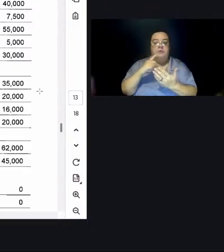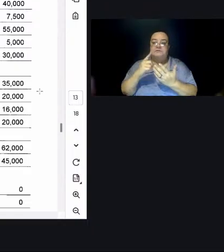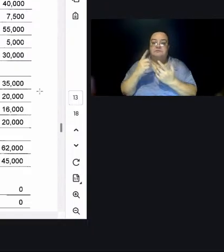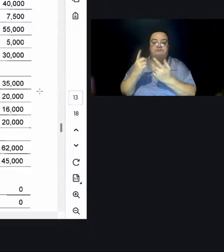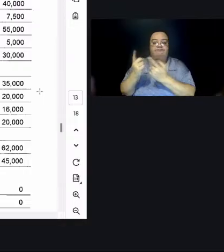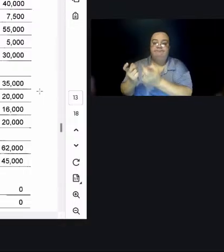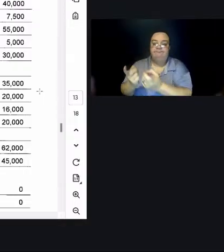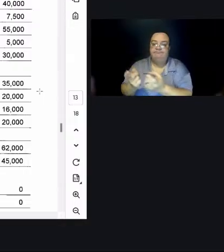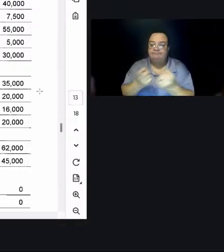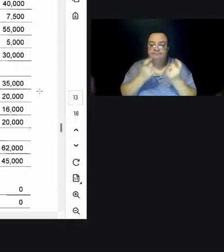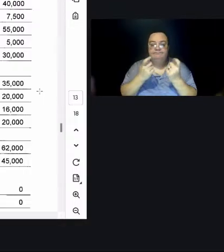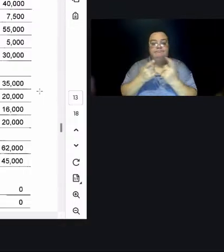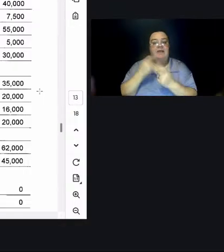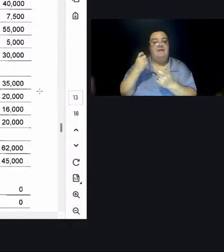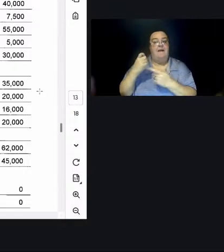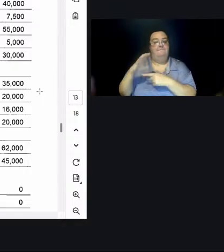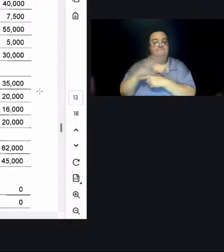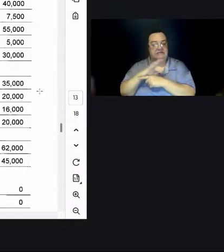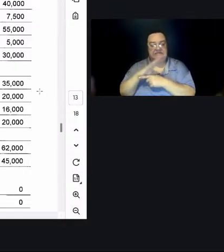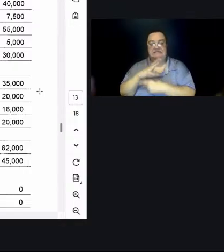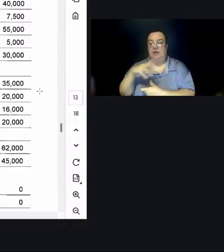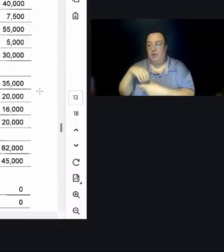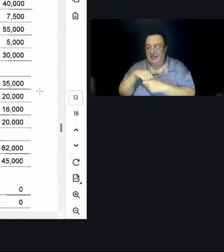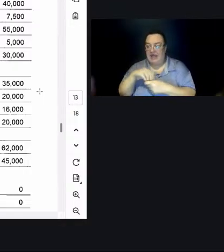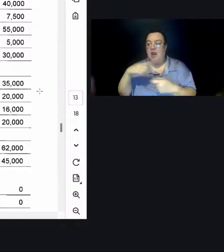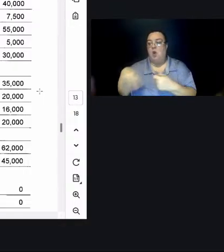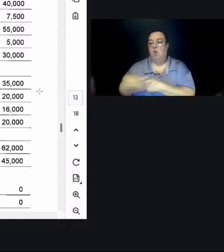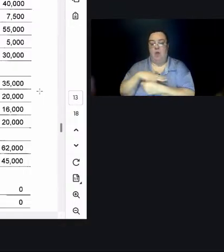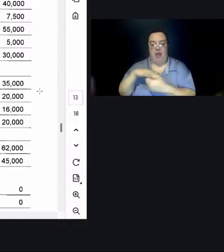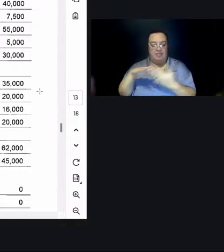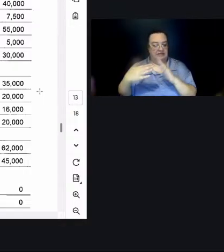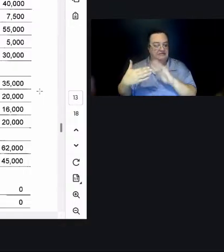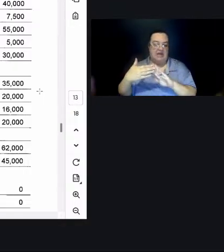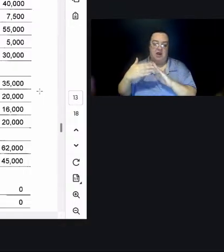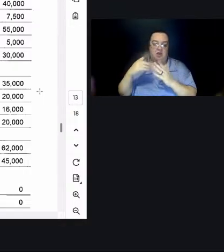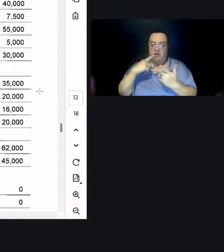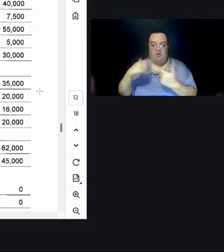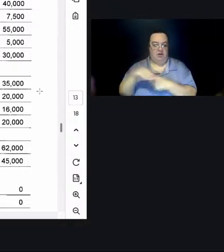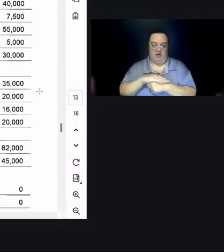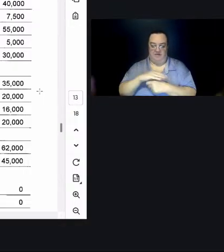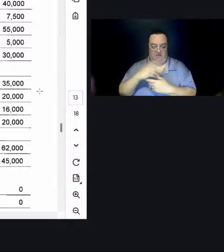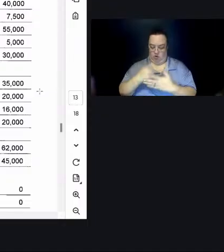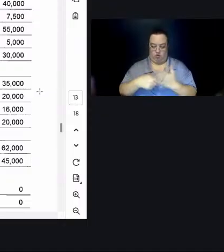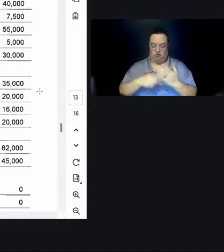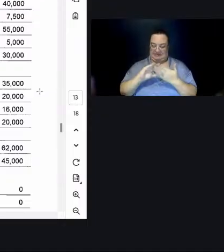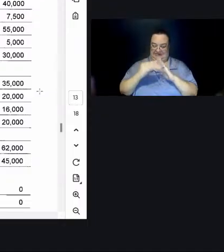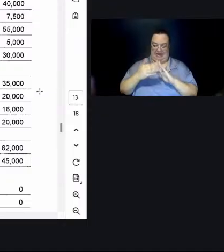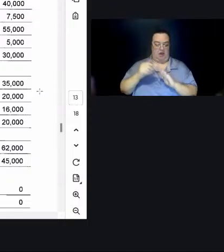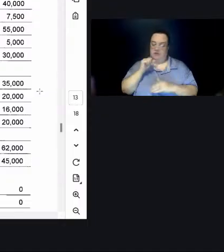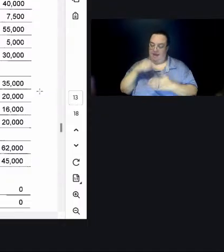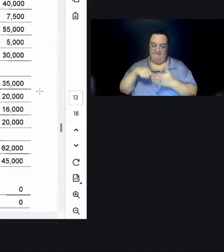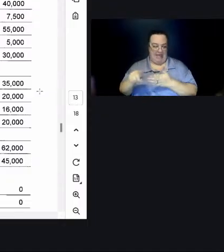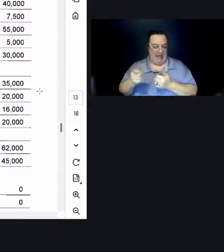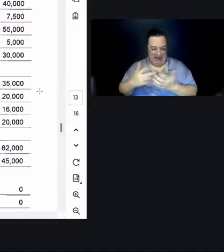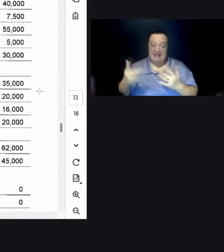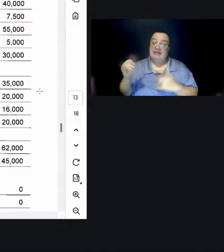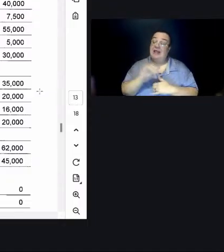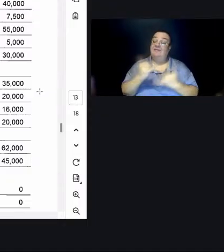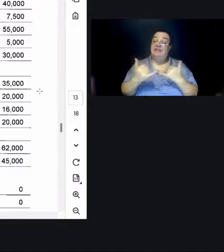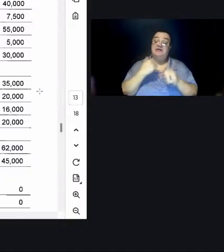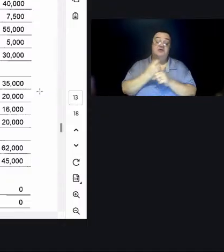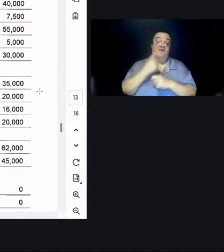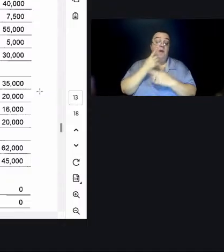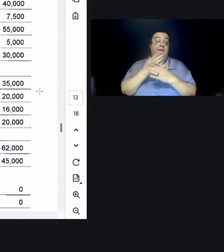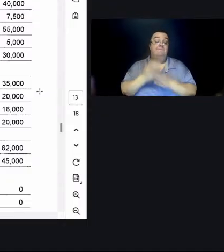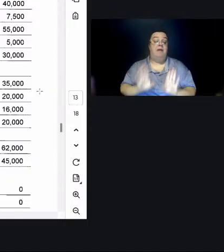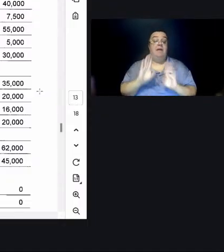through from businesses in and around the town. It was covered at no cost to the town. Likewise, this year for Public Safety Day, which